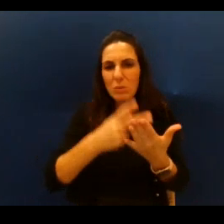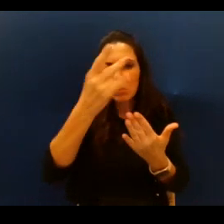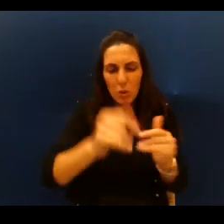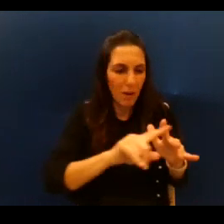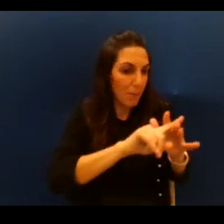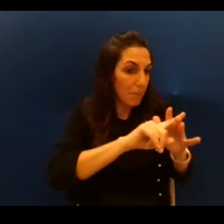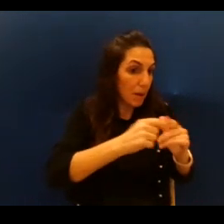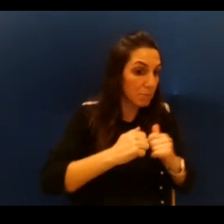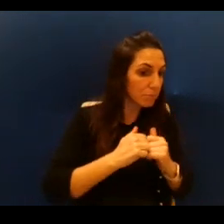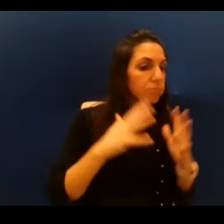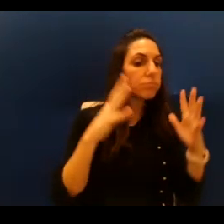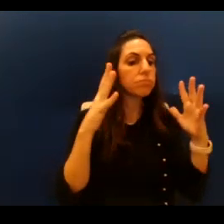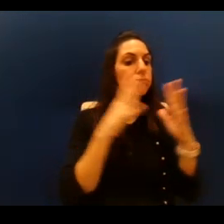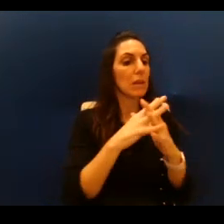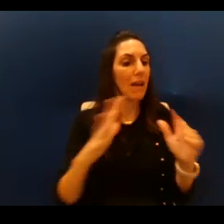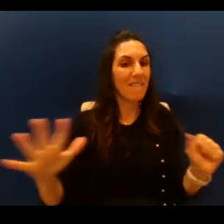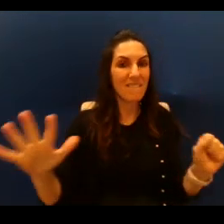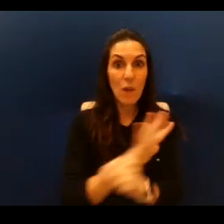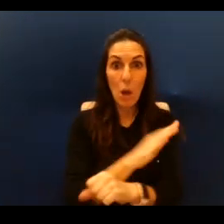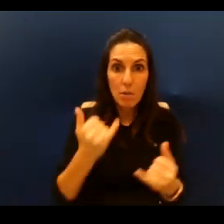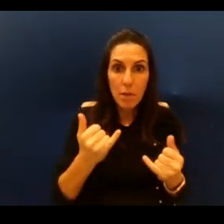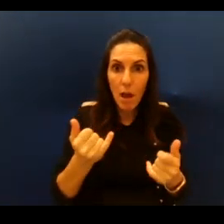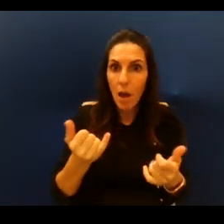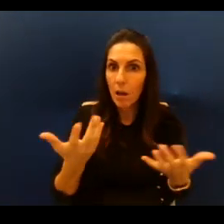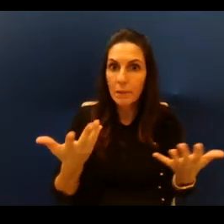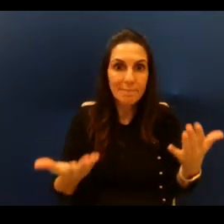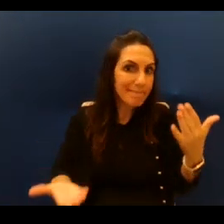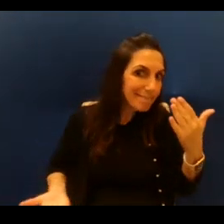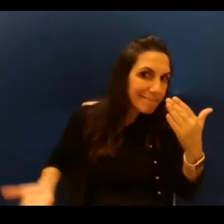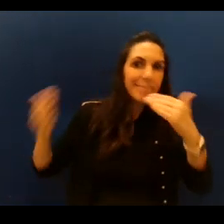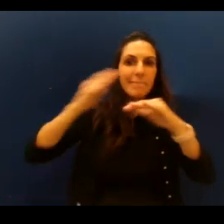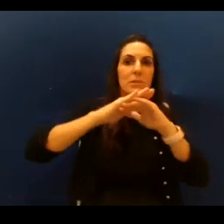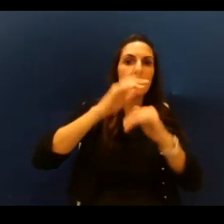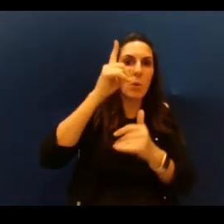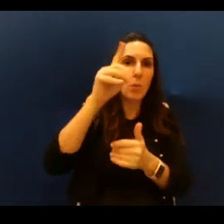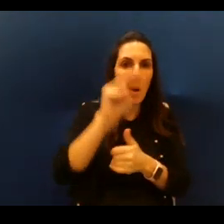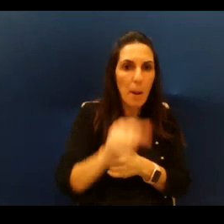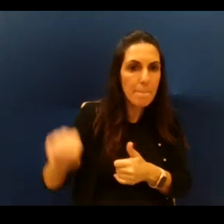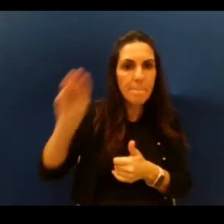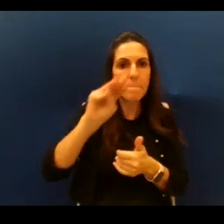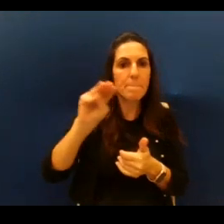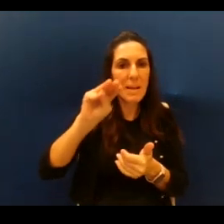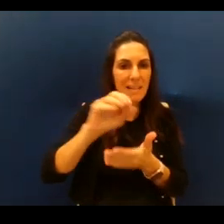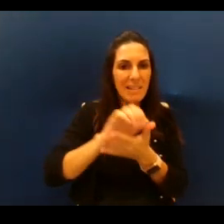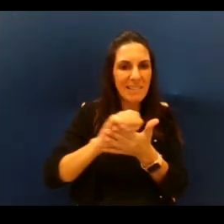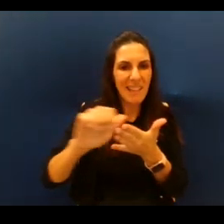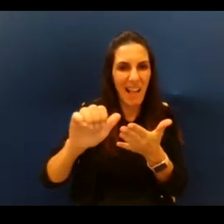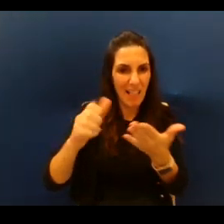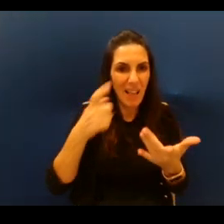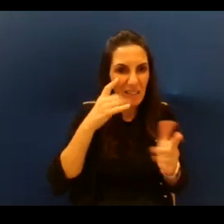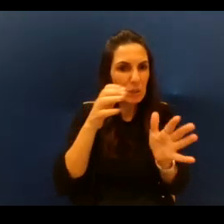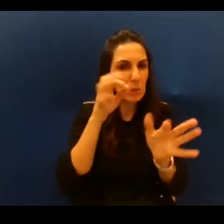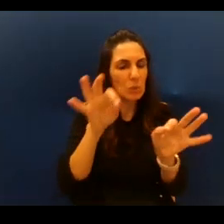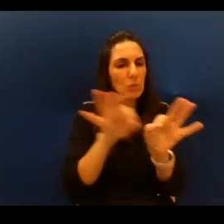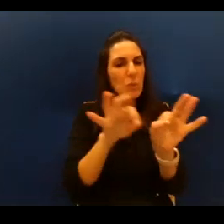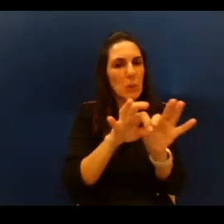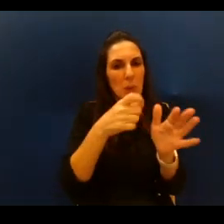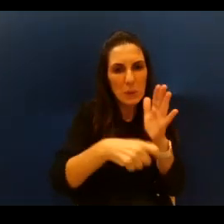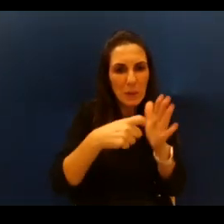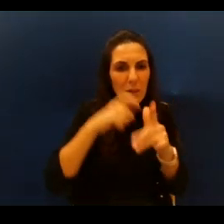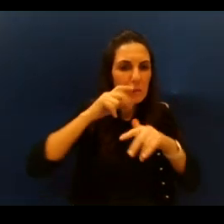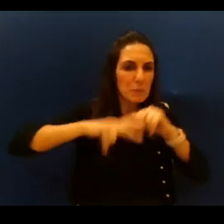to end. And we're now looking at $1 million project when we look at the actual back end build out, as far as the front end build